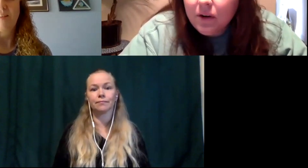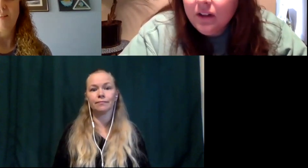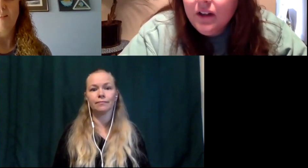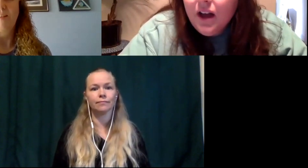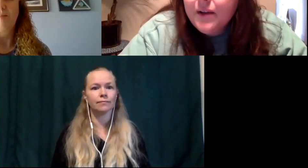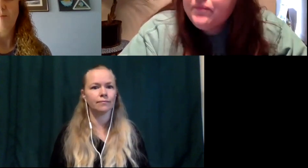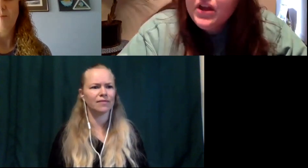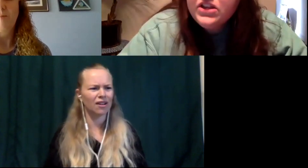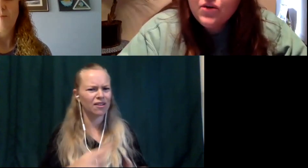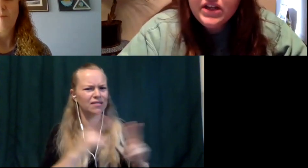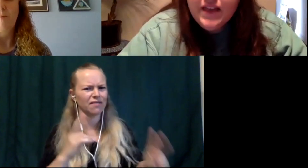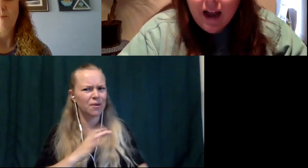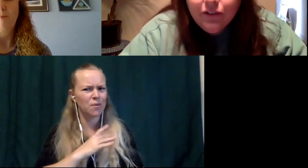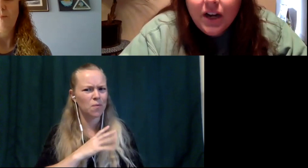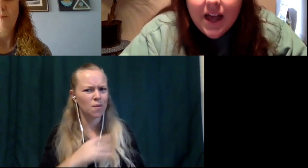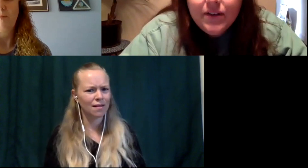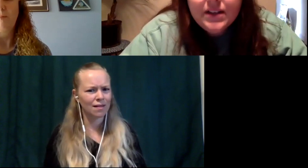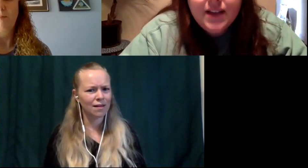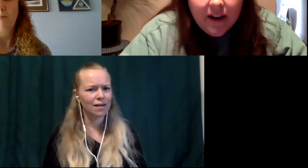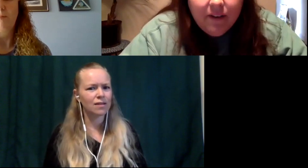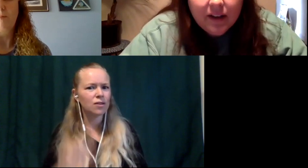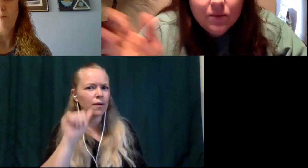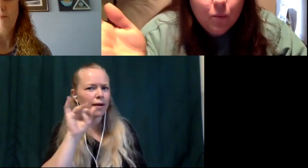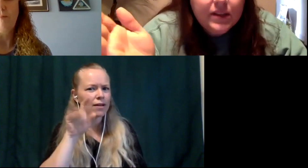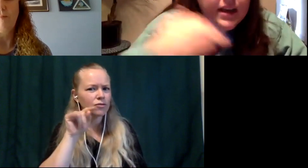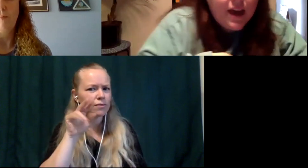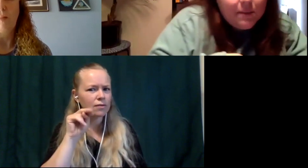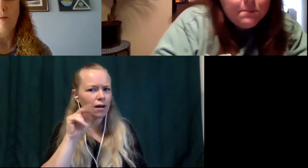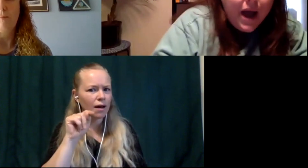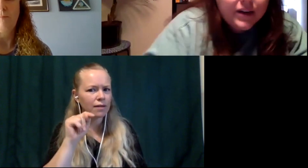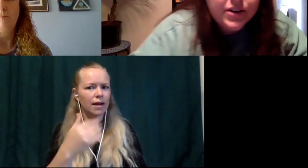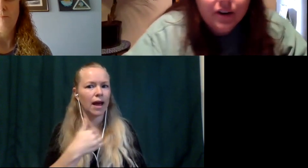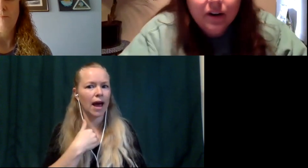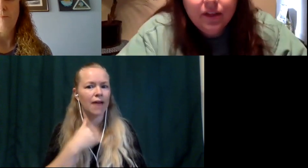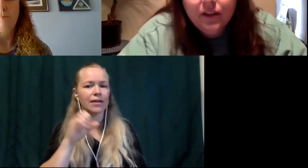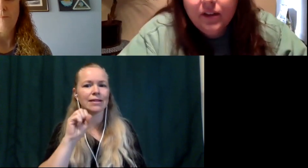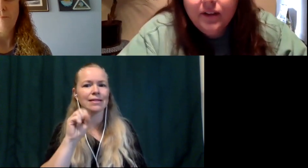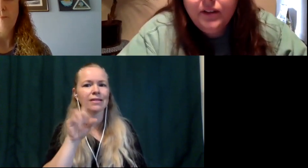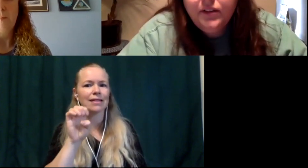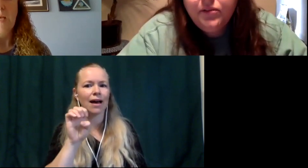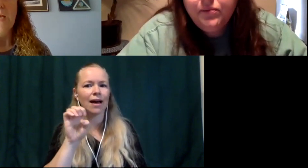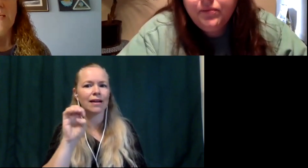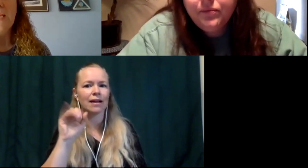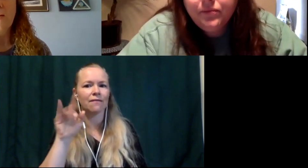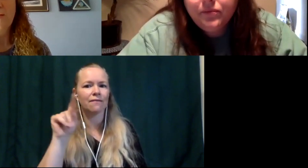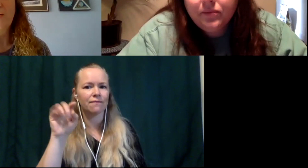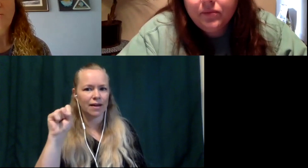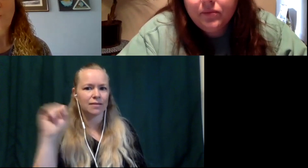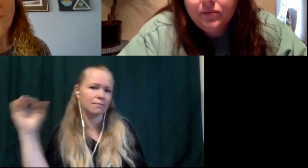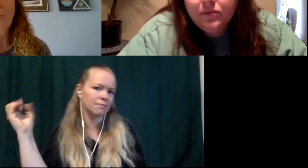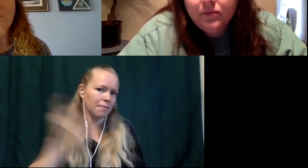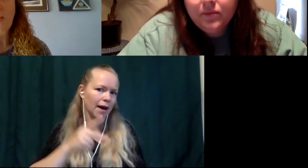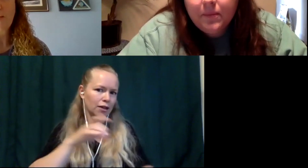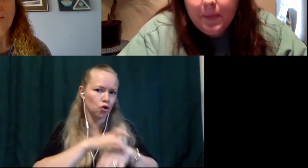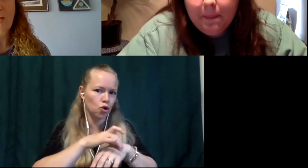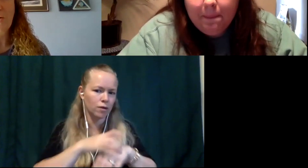Very cool. So did the astronauts have any side effects once they came back to Earth? Yeah, so